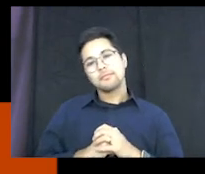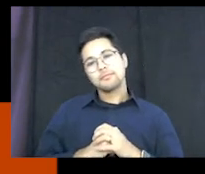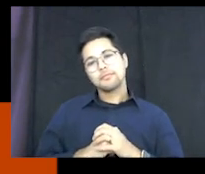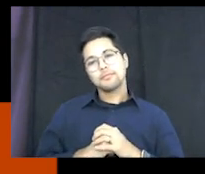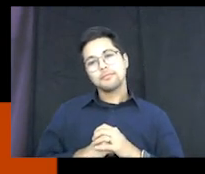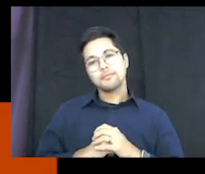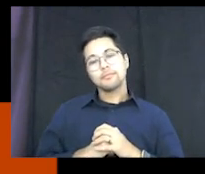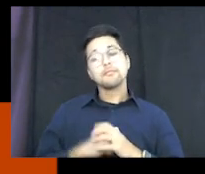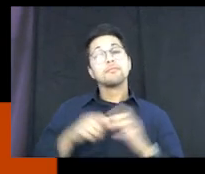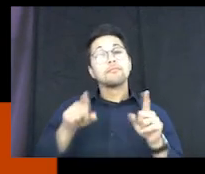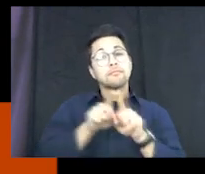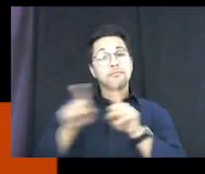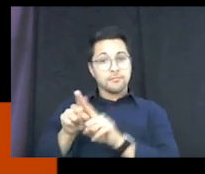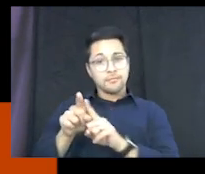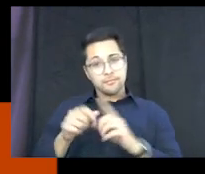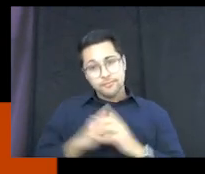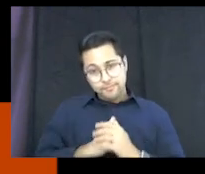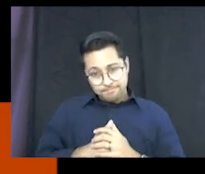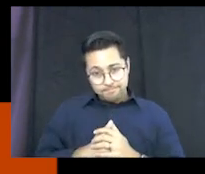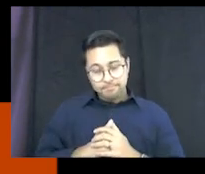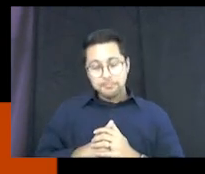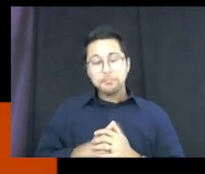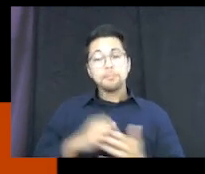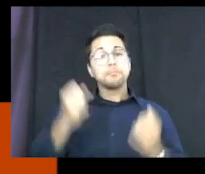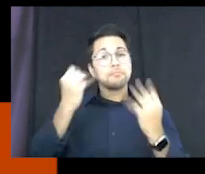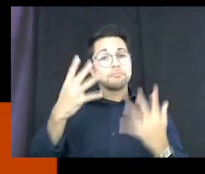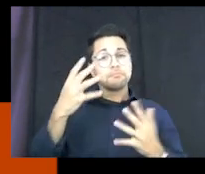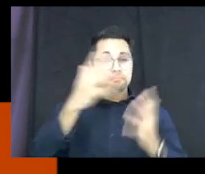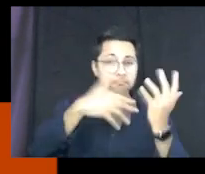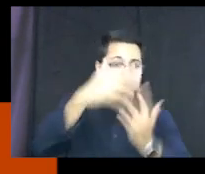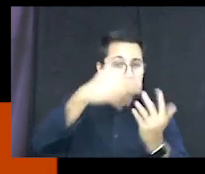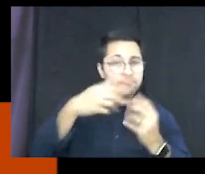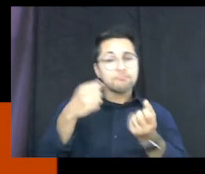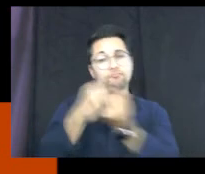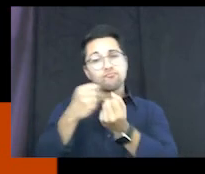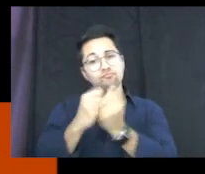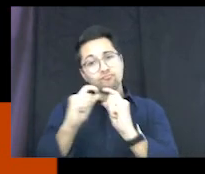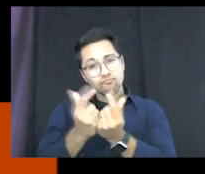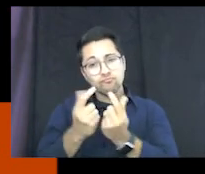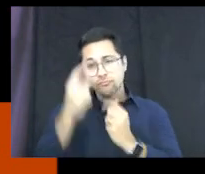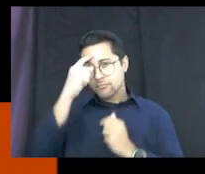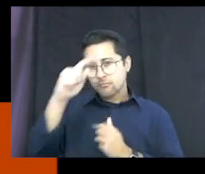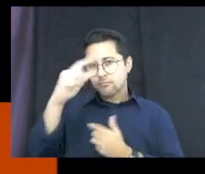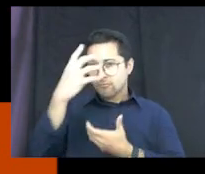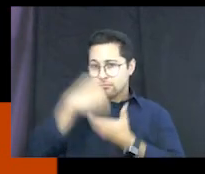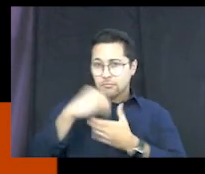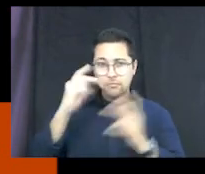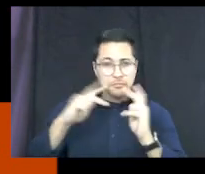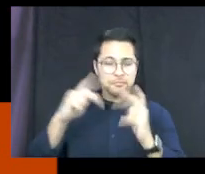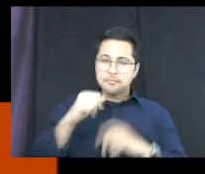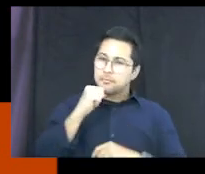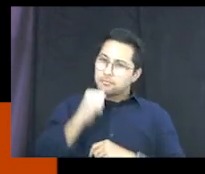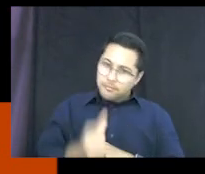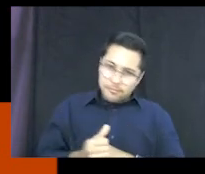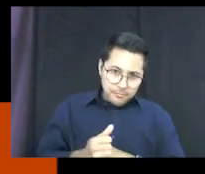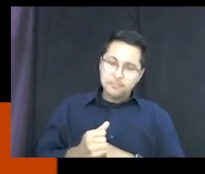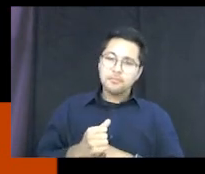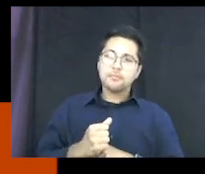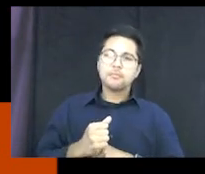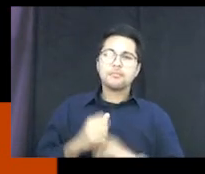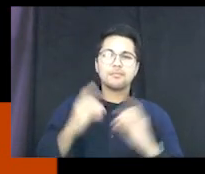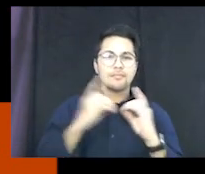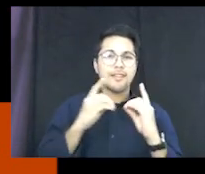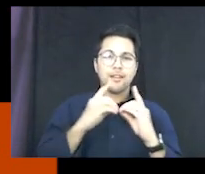In addition, many social and support groups for autistic people are not dating